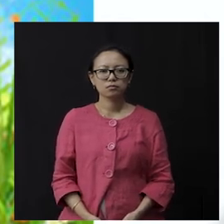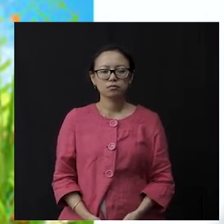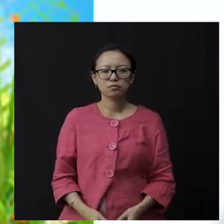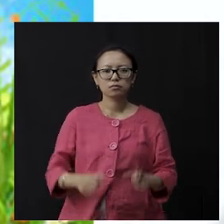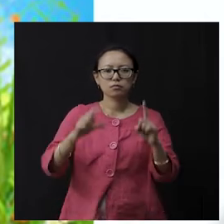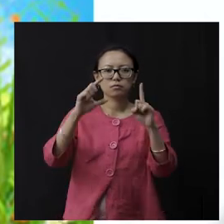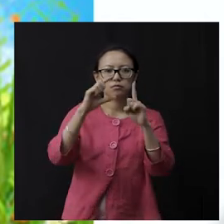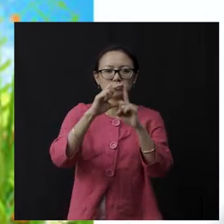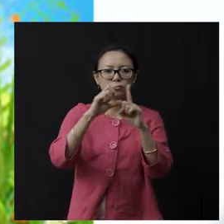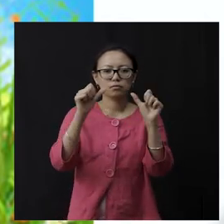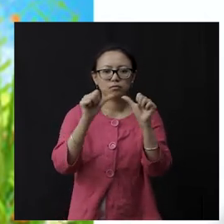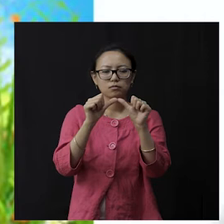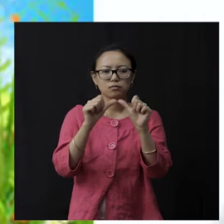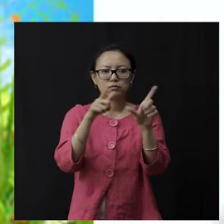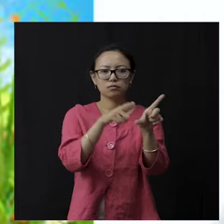Then you have the day,